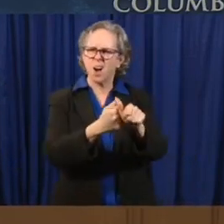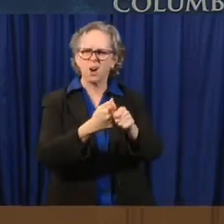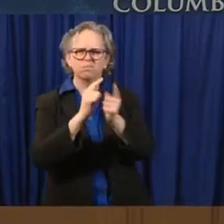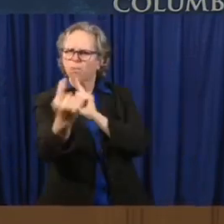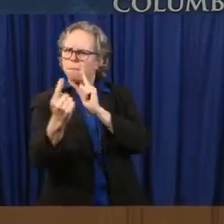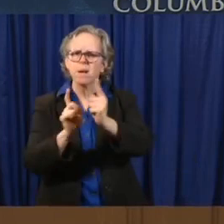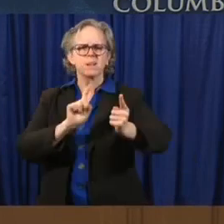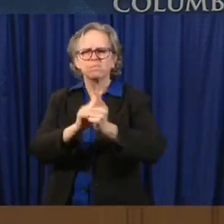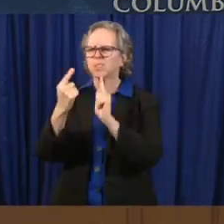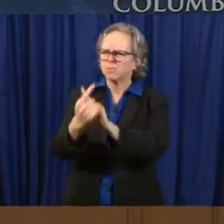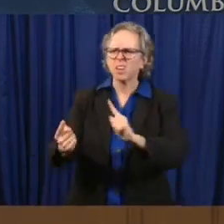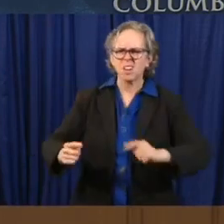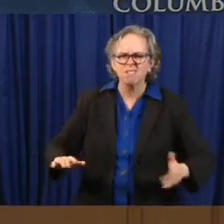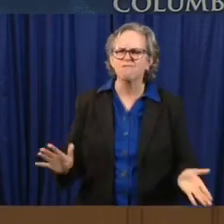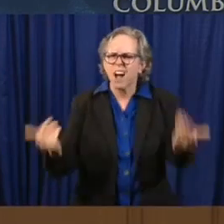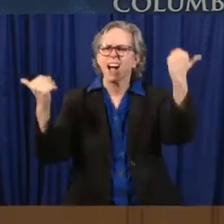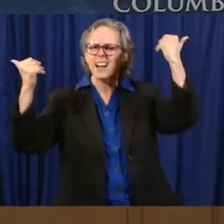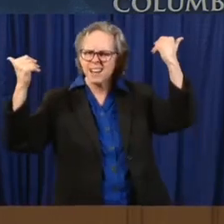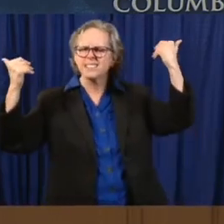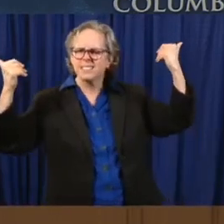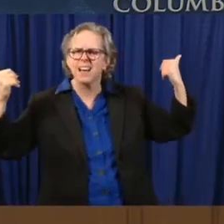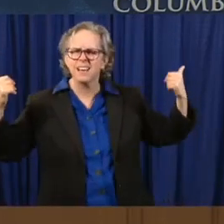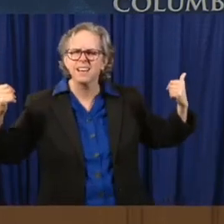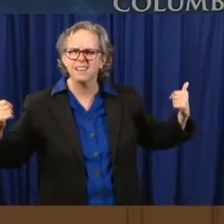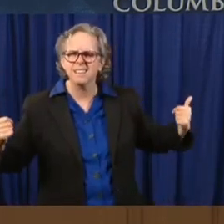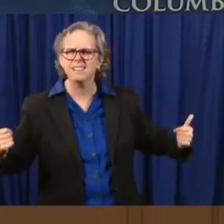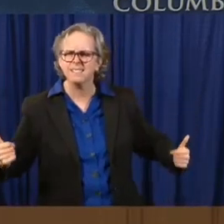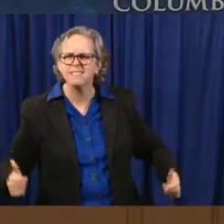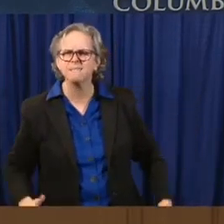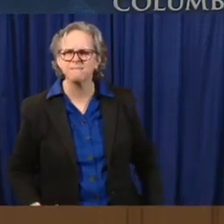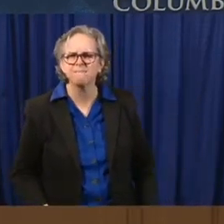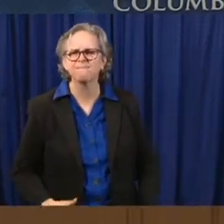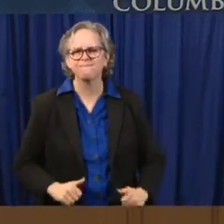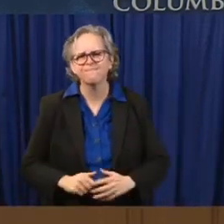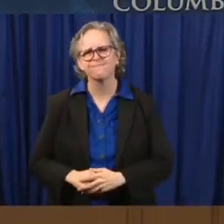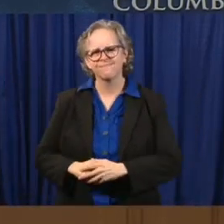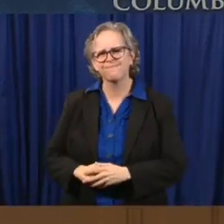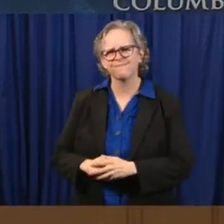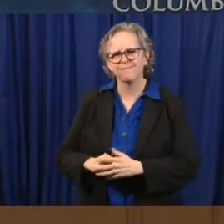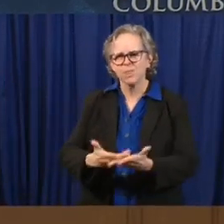We're all in this together, this is true, and we gotta rise.